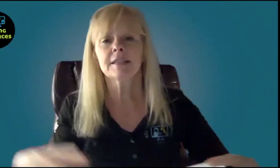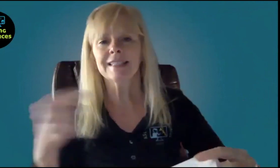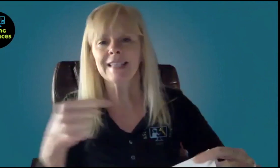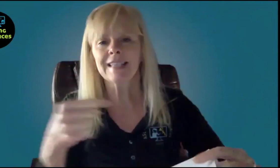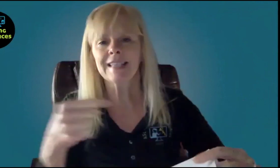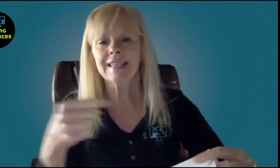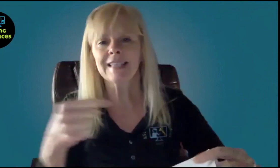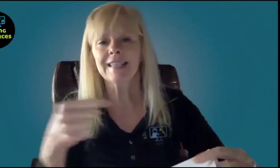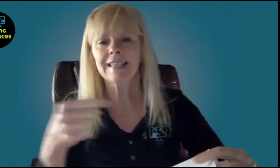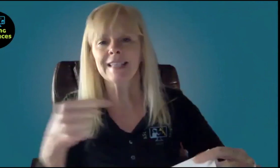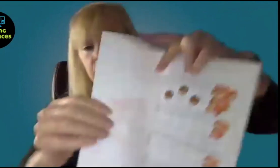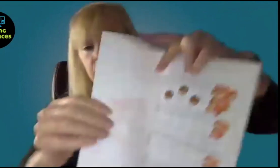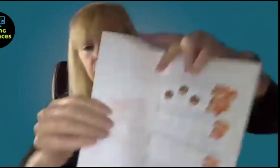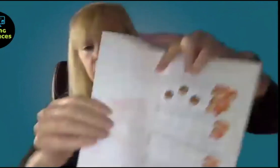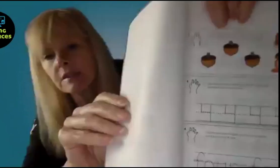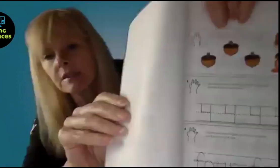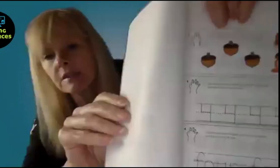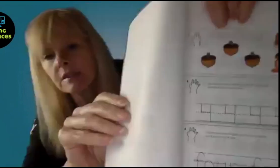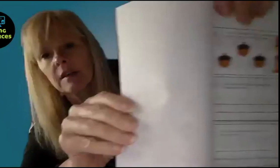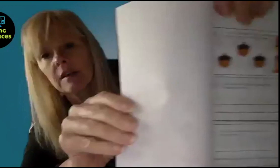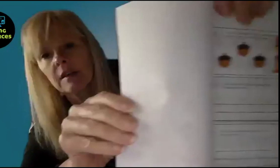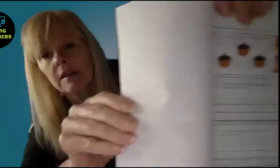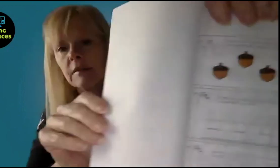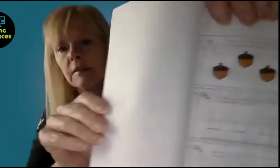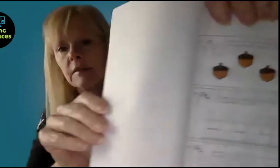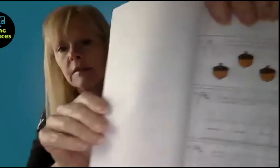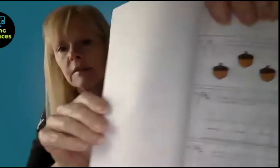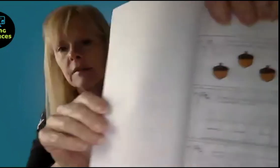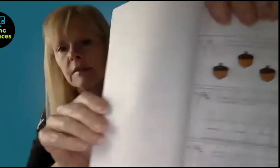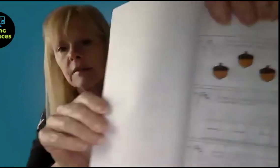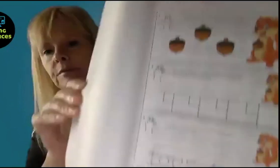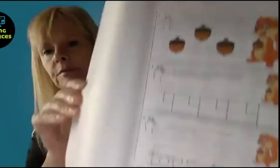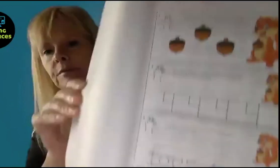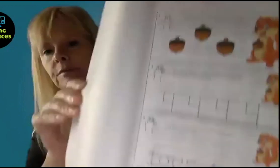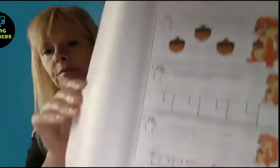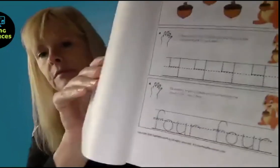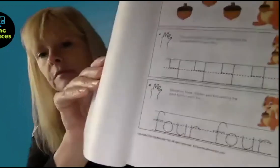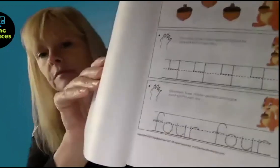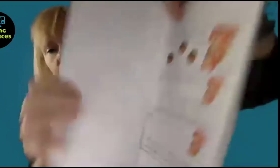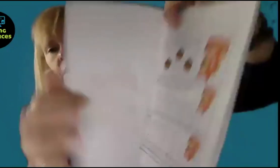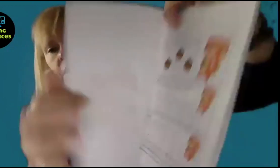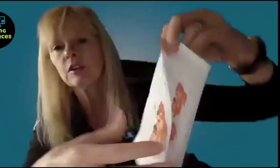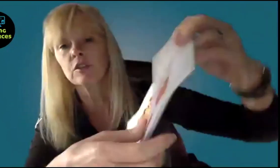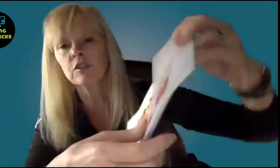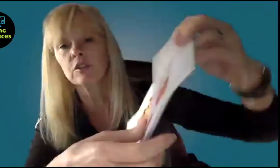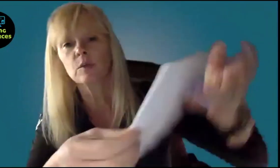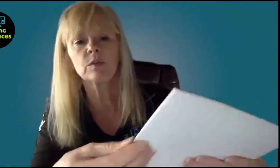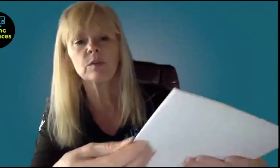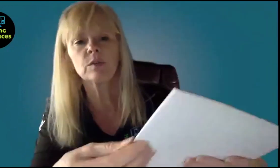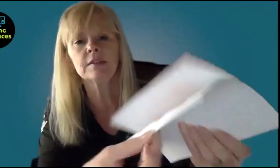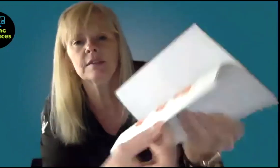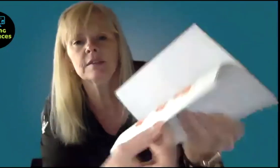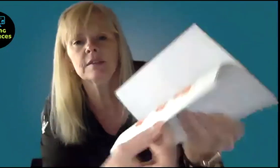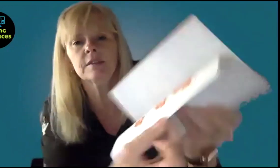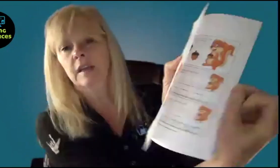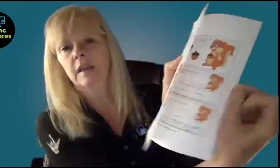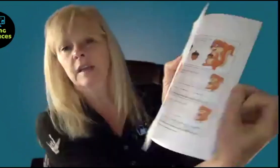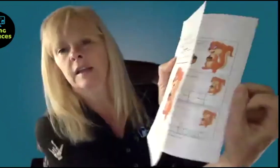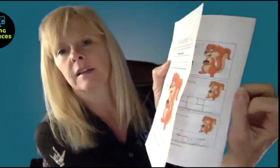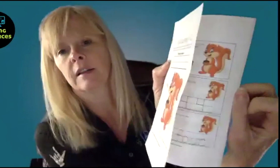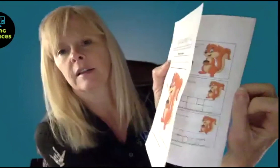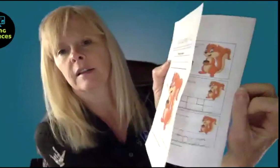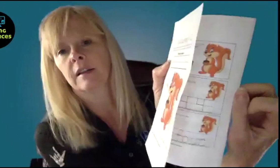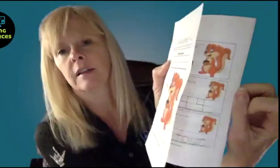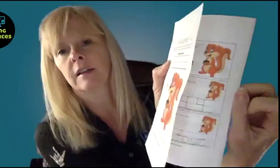This is a sample of all the pages. There we go. So you would do this,